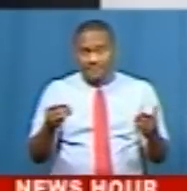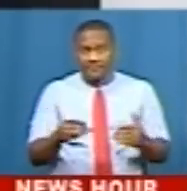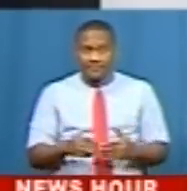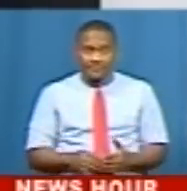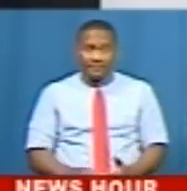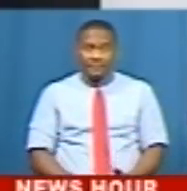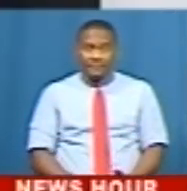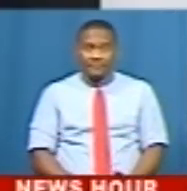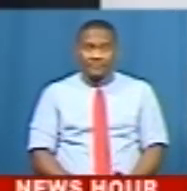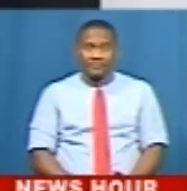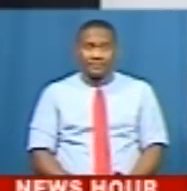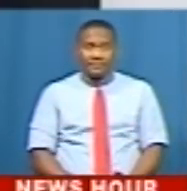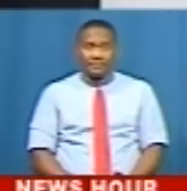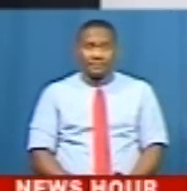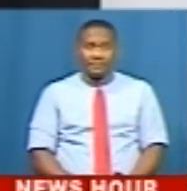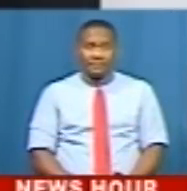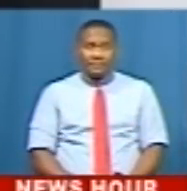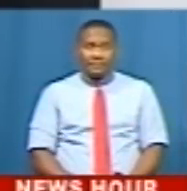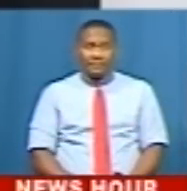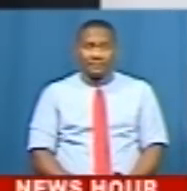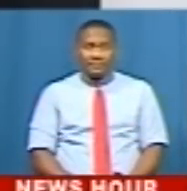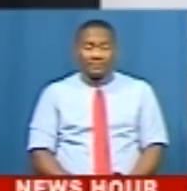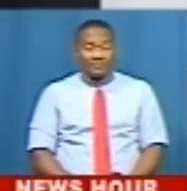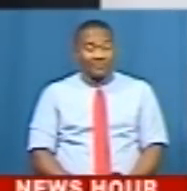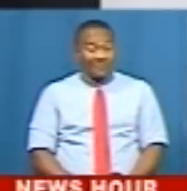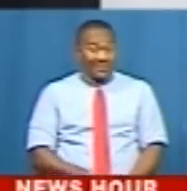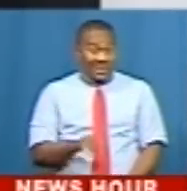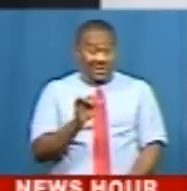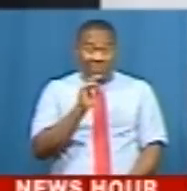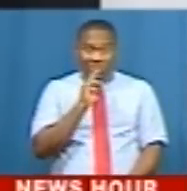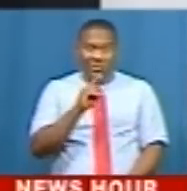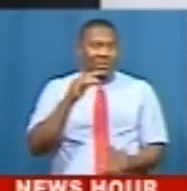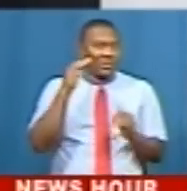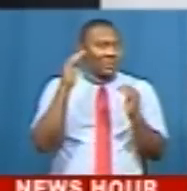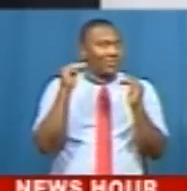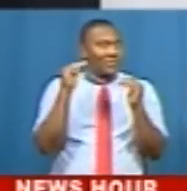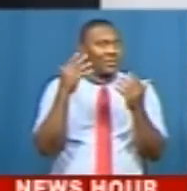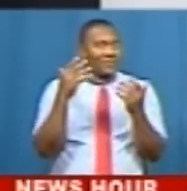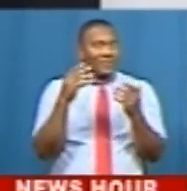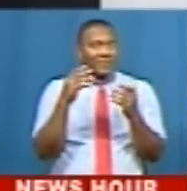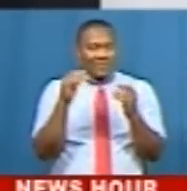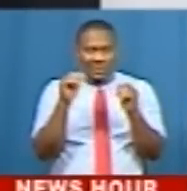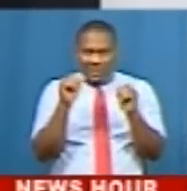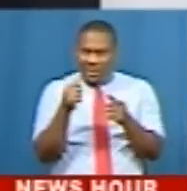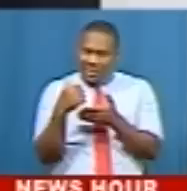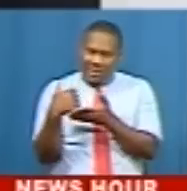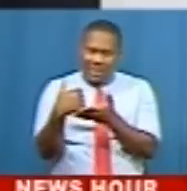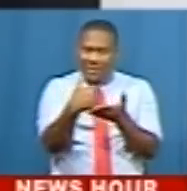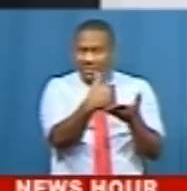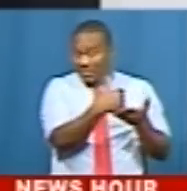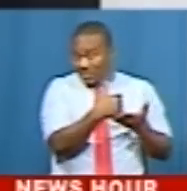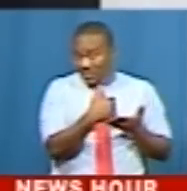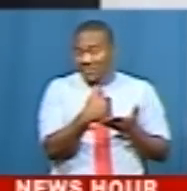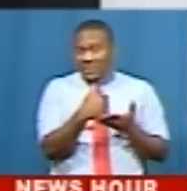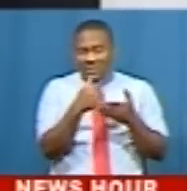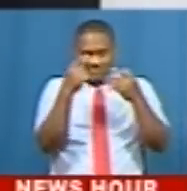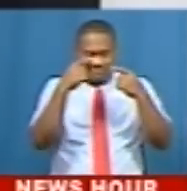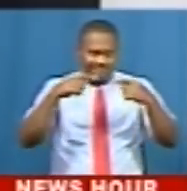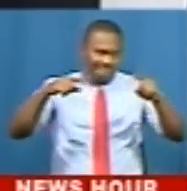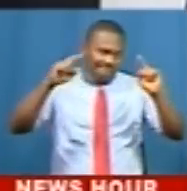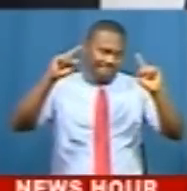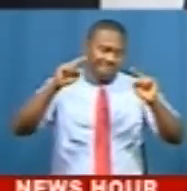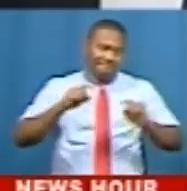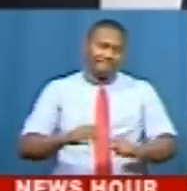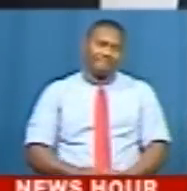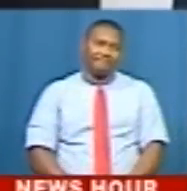country. This is definitely expected to help us in achieving value for